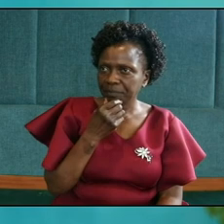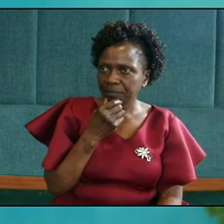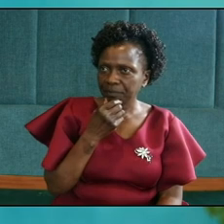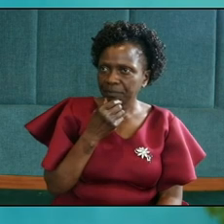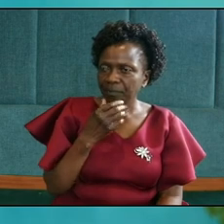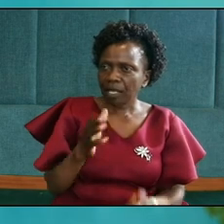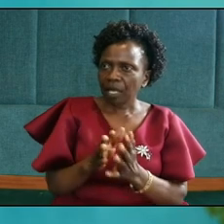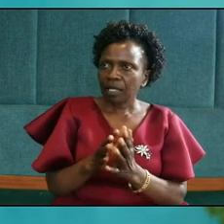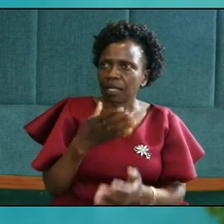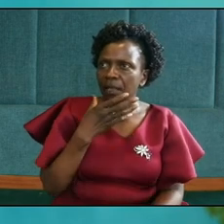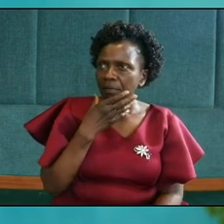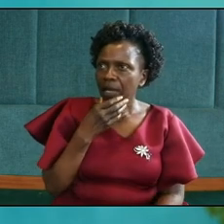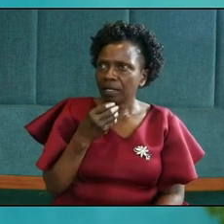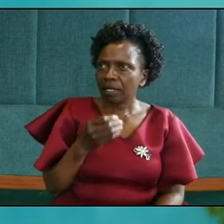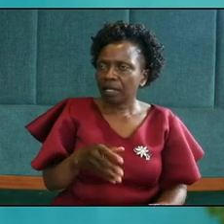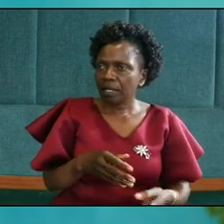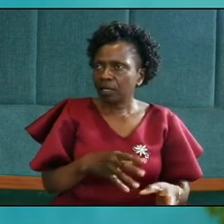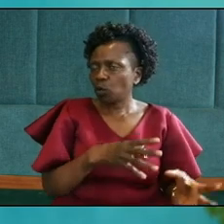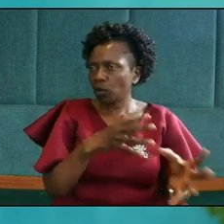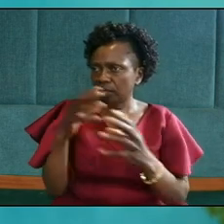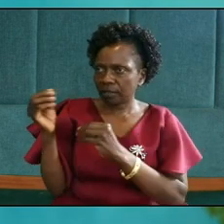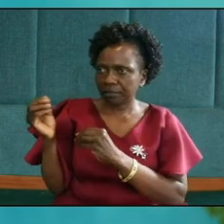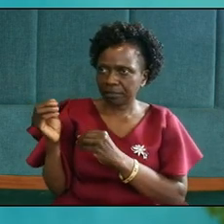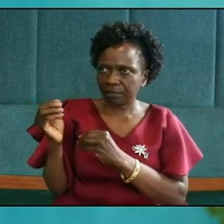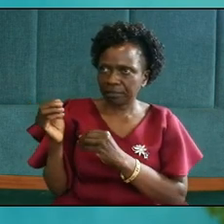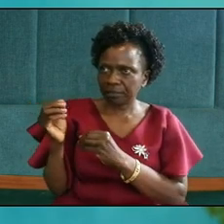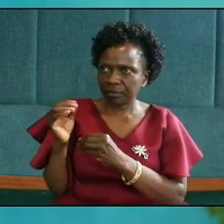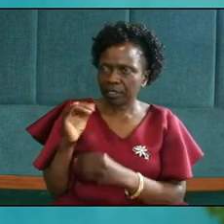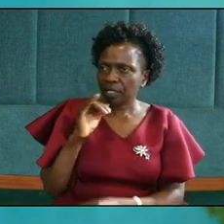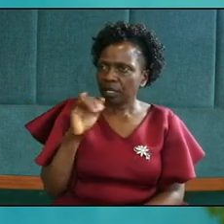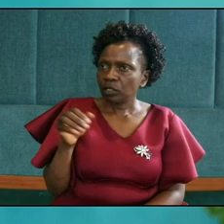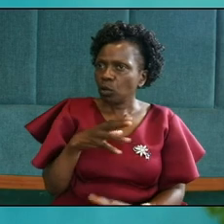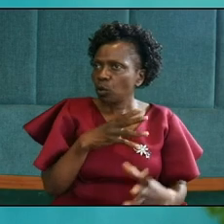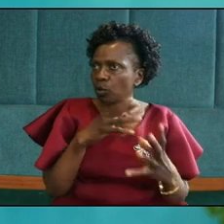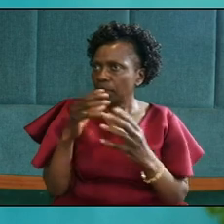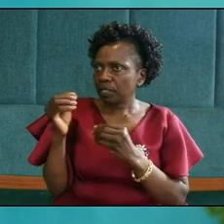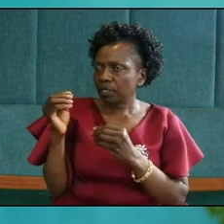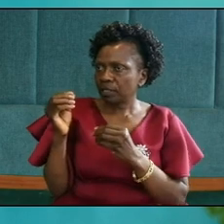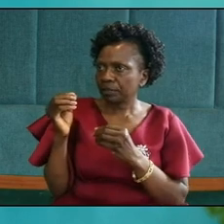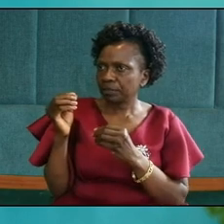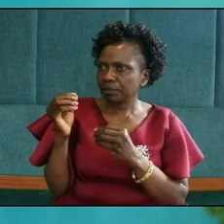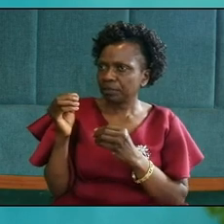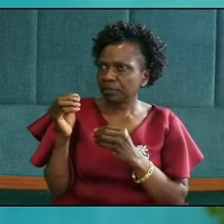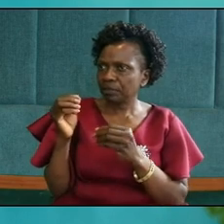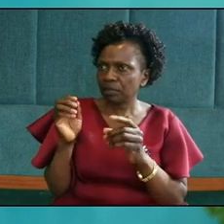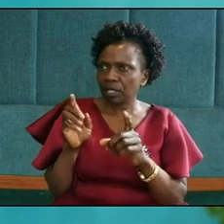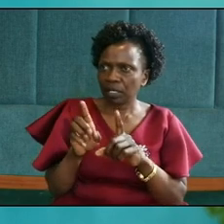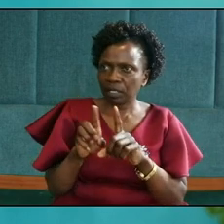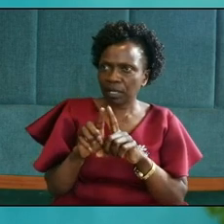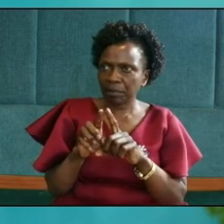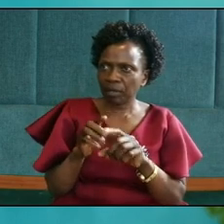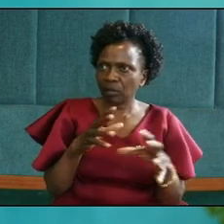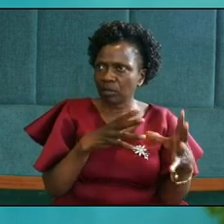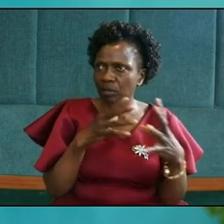And the man left. Of course, the flight had already gone. He just went into the lounge to wait. But as he was going,